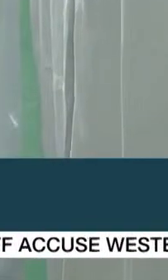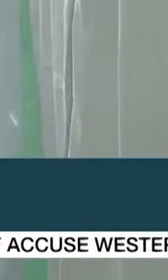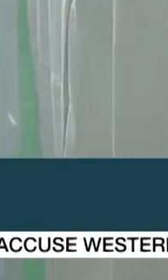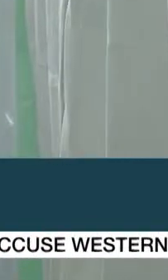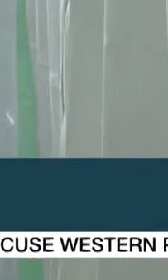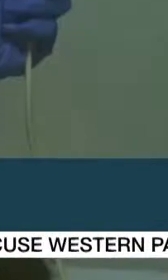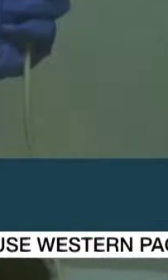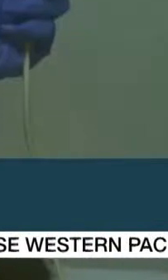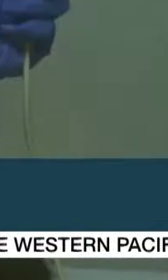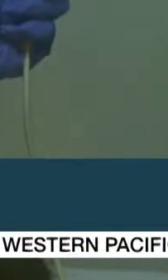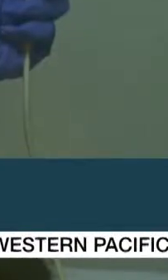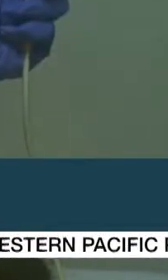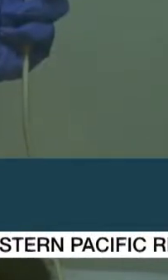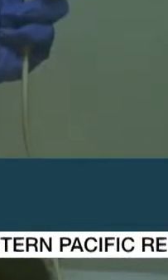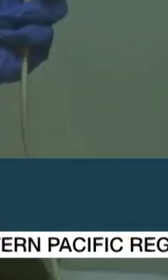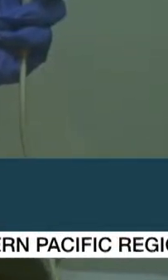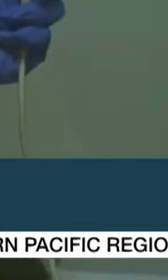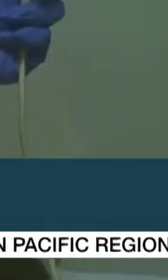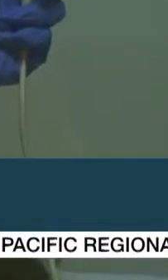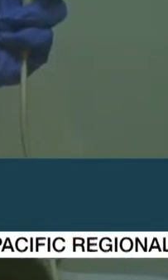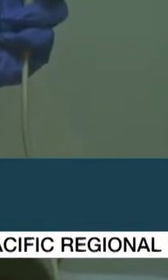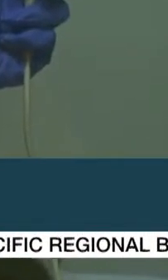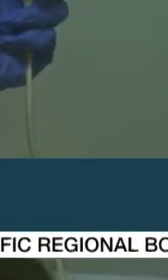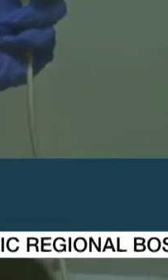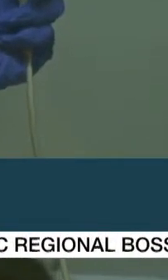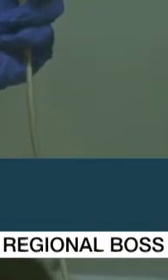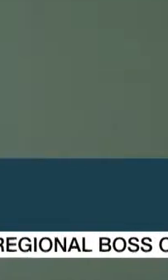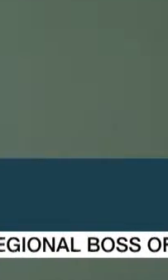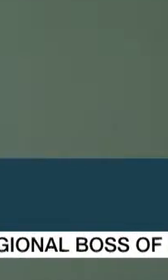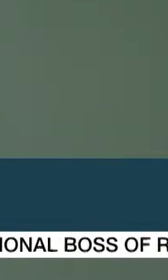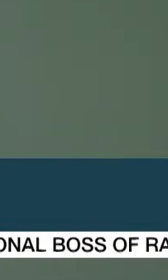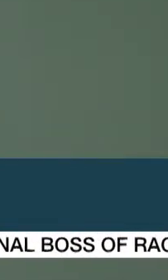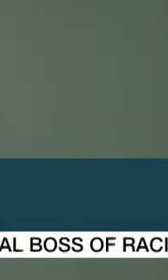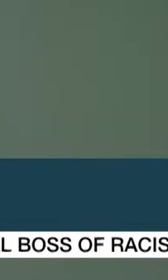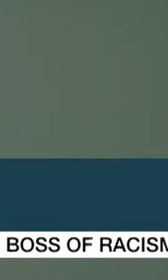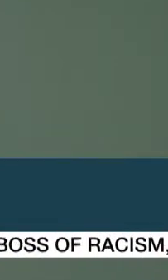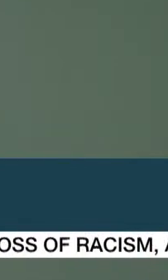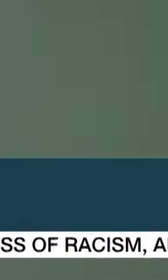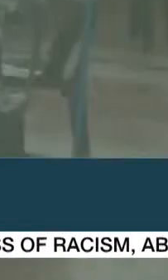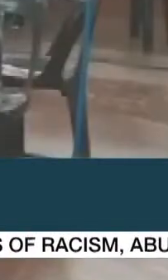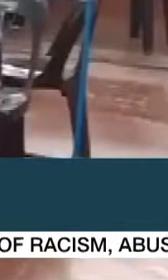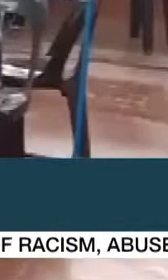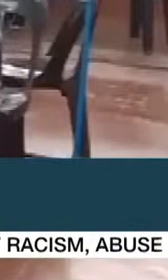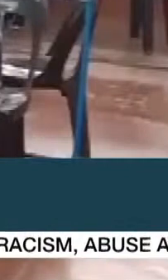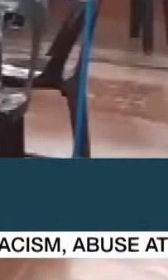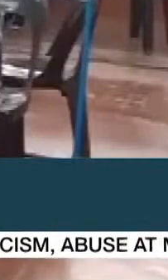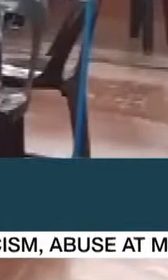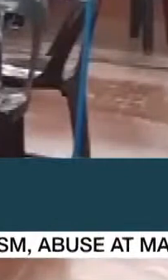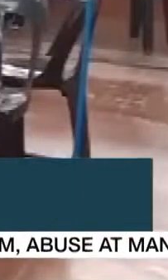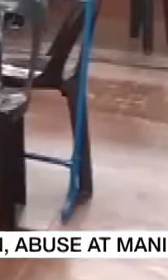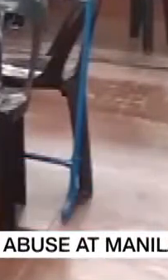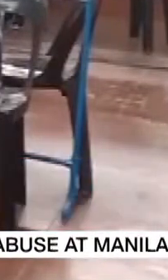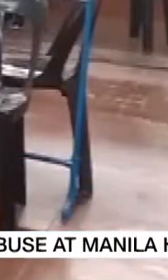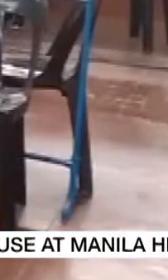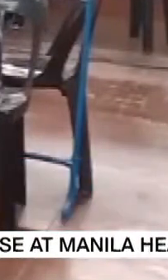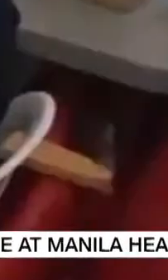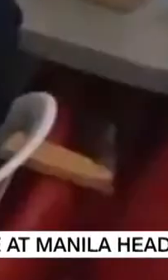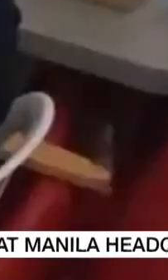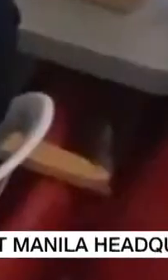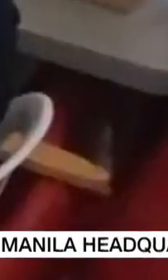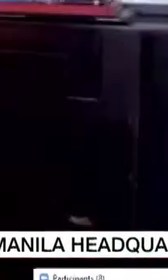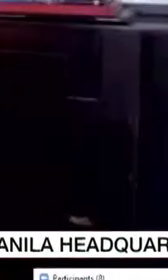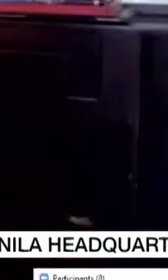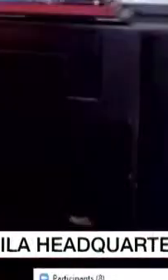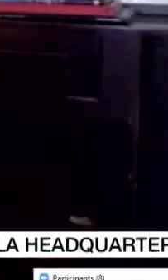supply issues for developing countries have evolved into a logistical challenge of reaching people in rural areas.